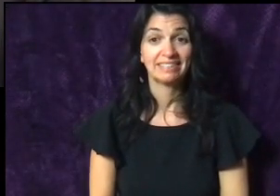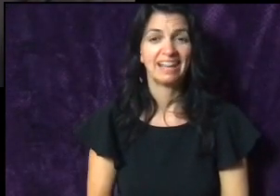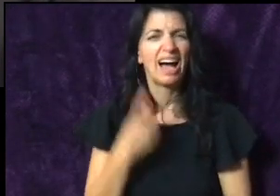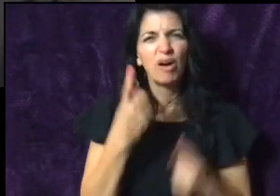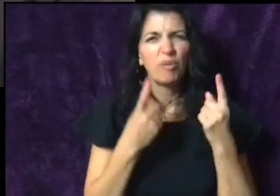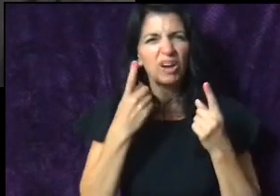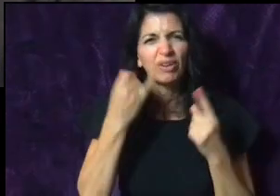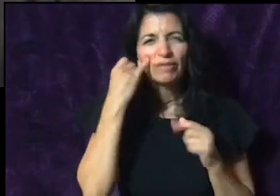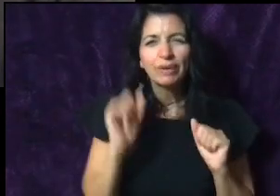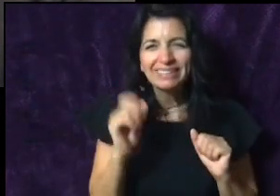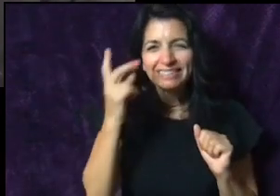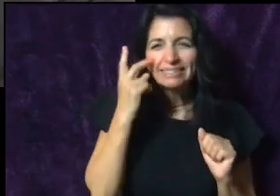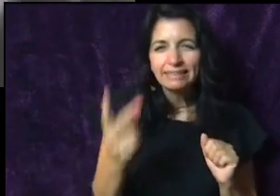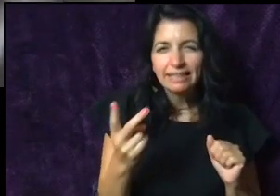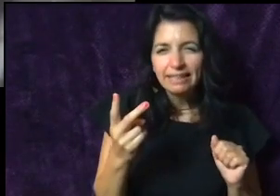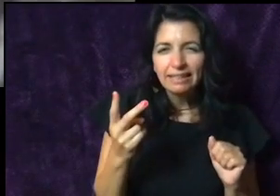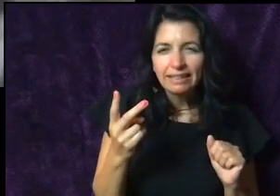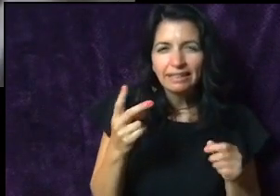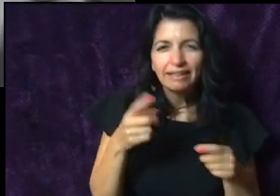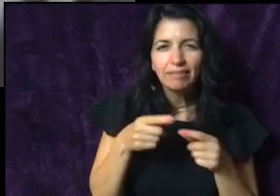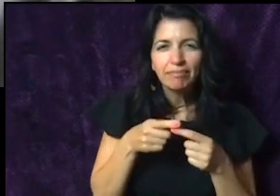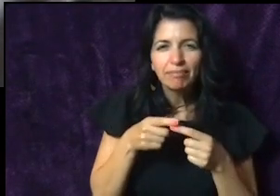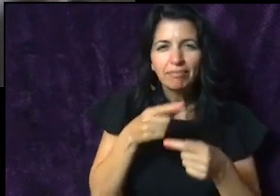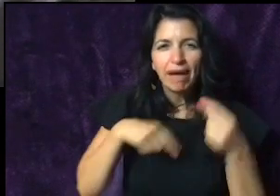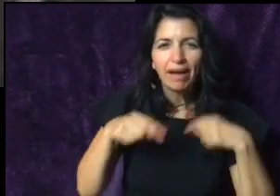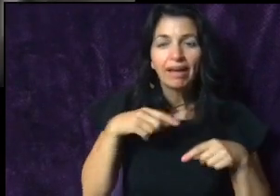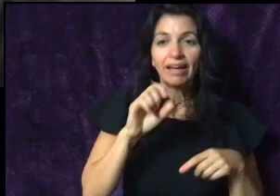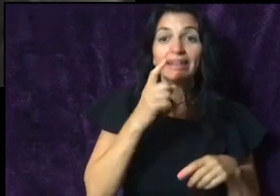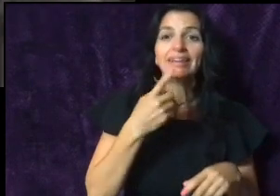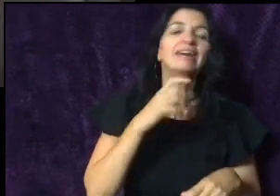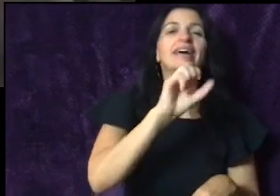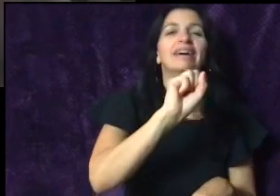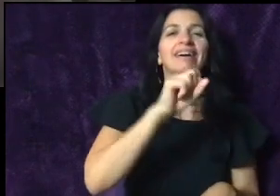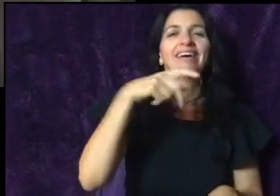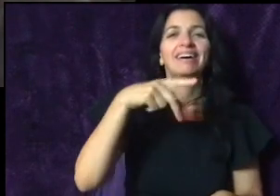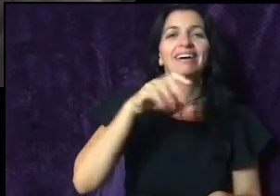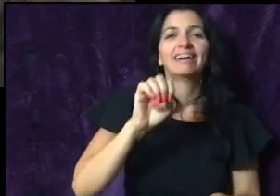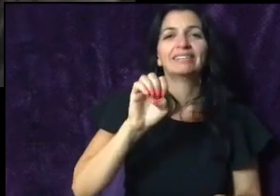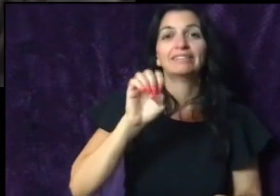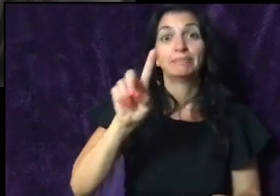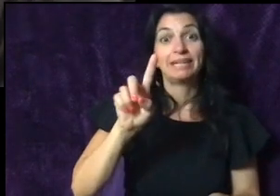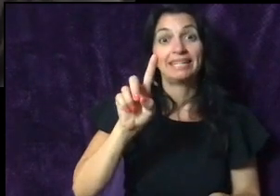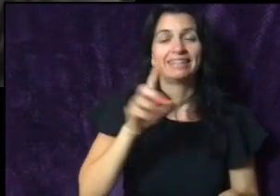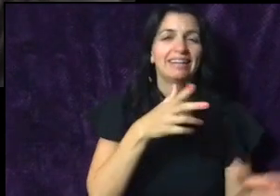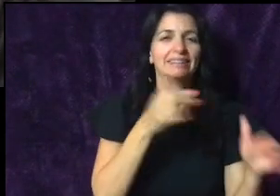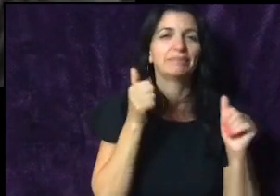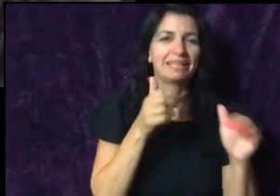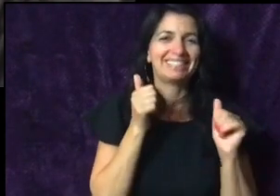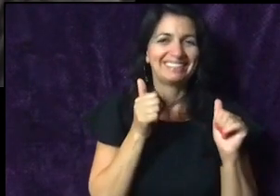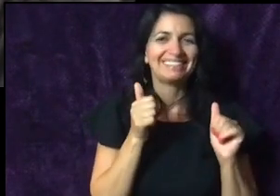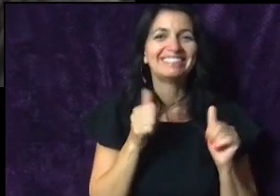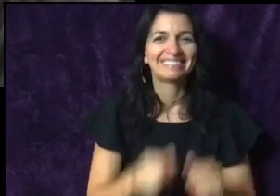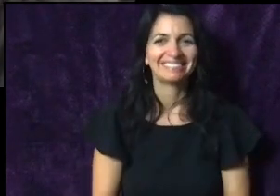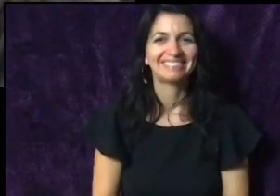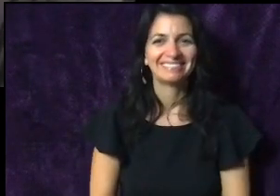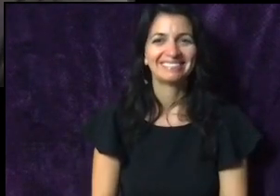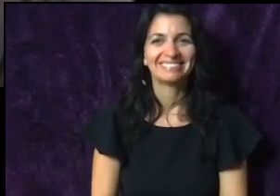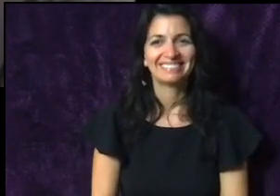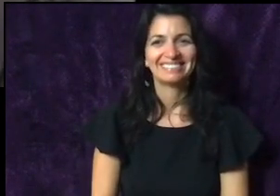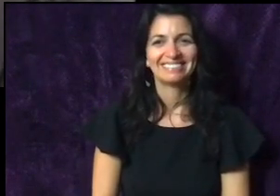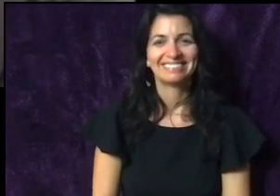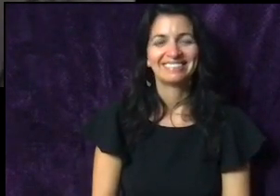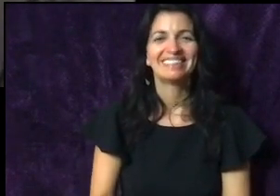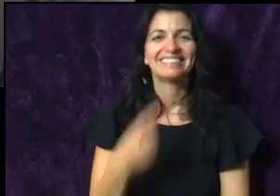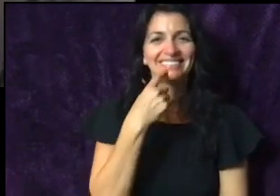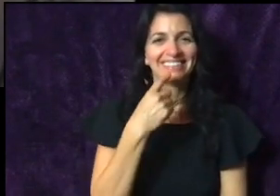I wonder if this is going to show up in reverse. It says speed. I actually don't know. I'll have to double check, but